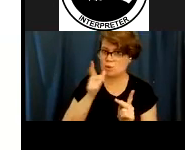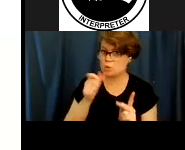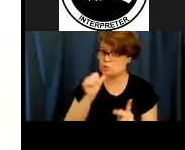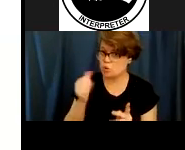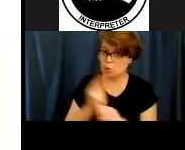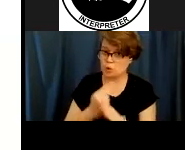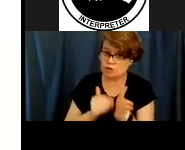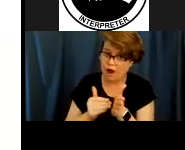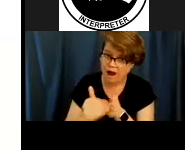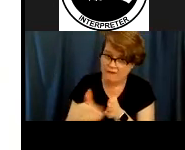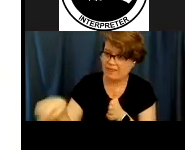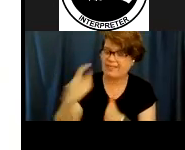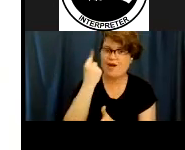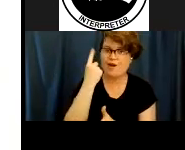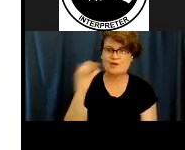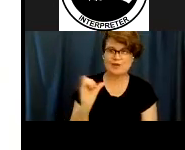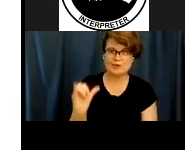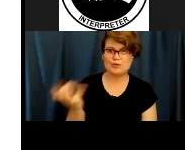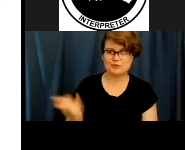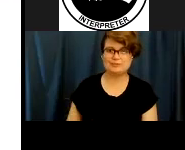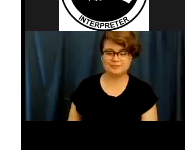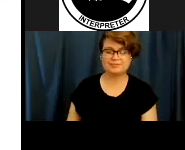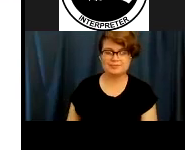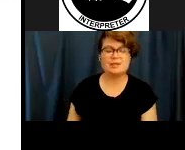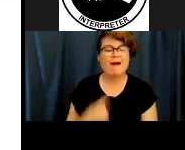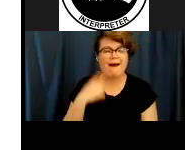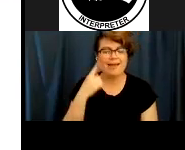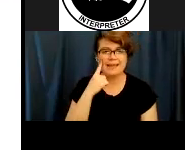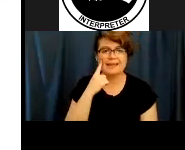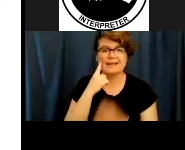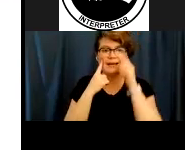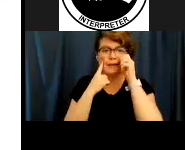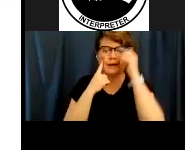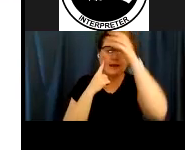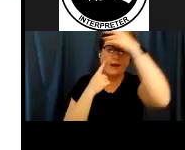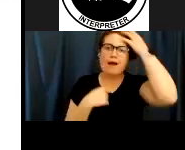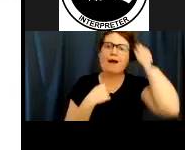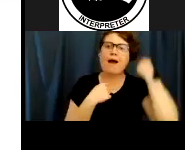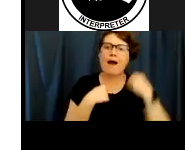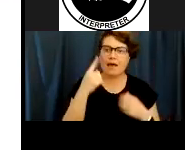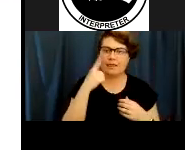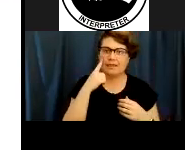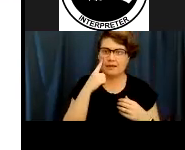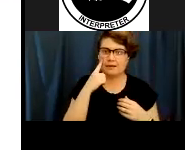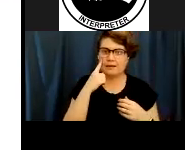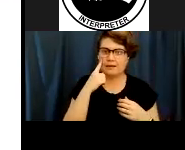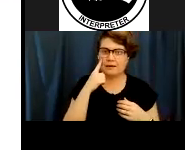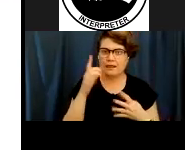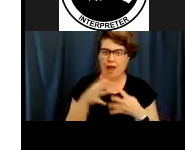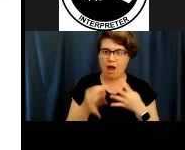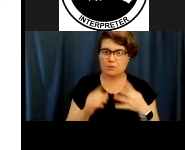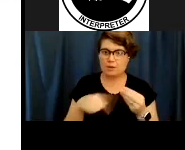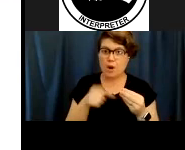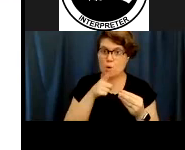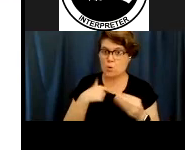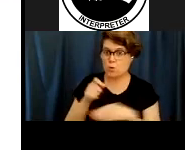as often understand it as well? And I think that option there of who we send those messages to can be a